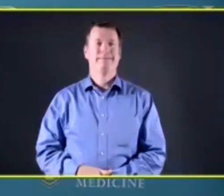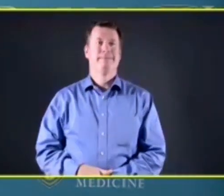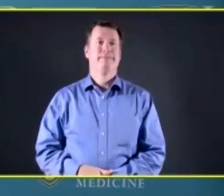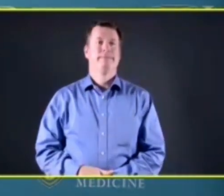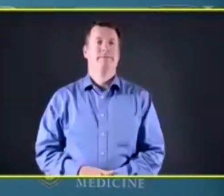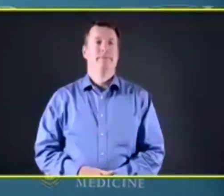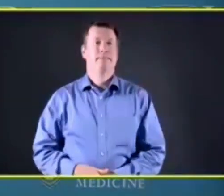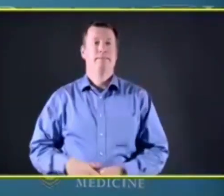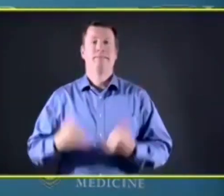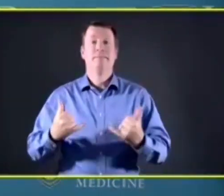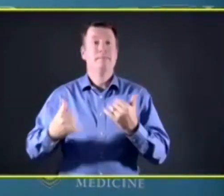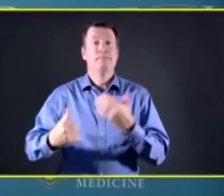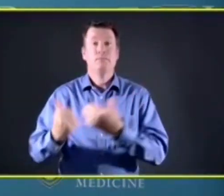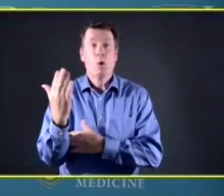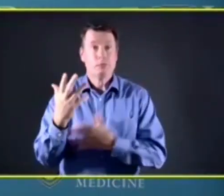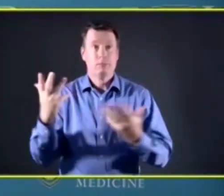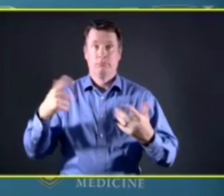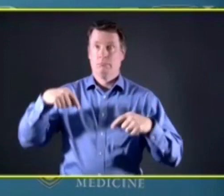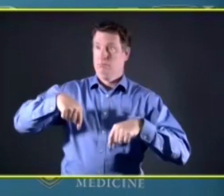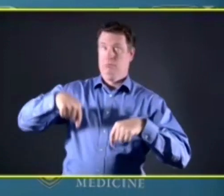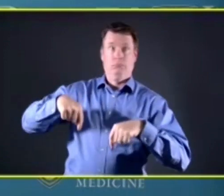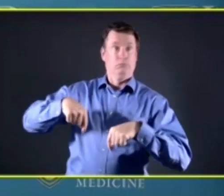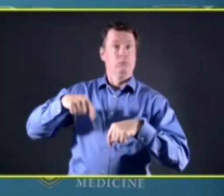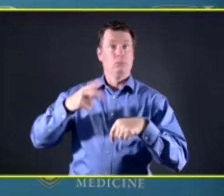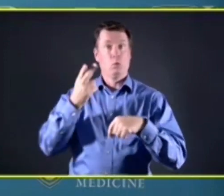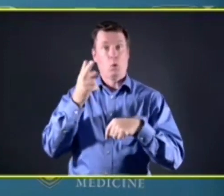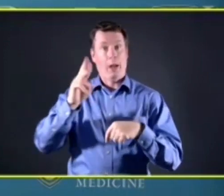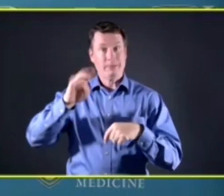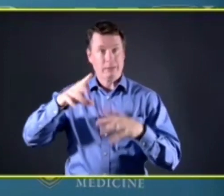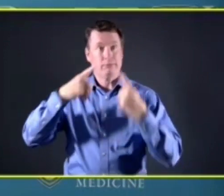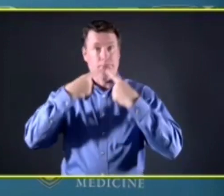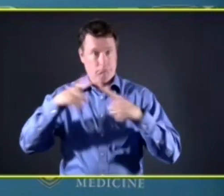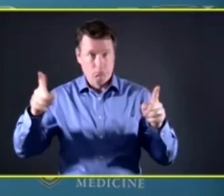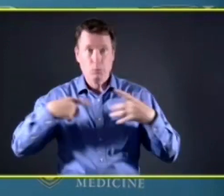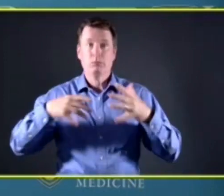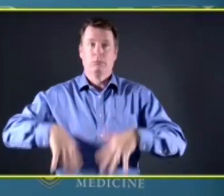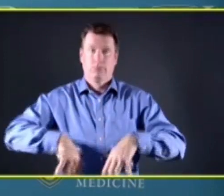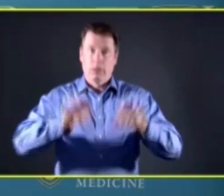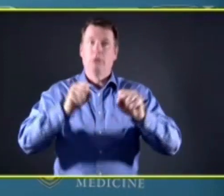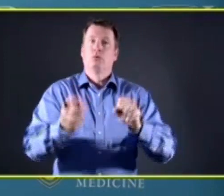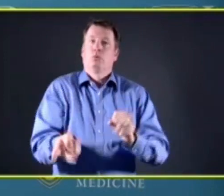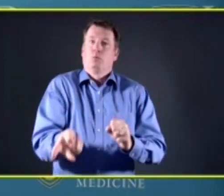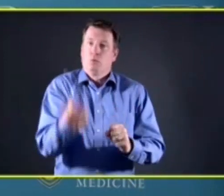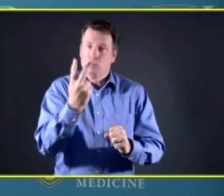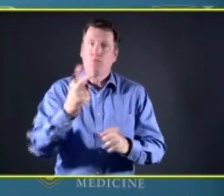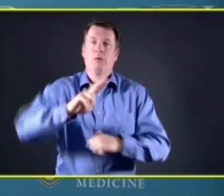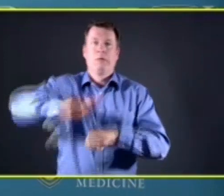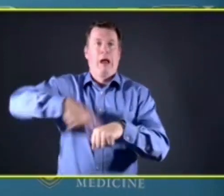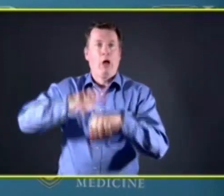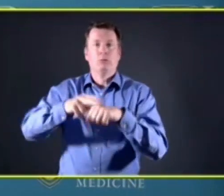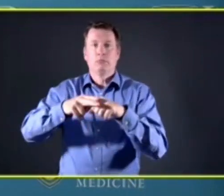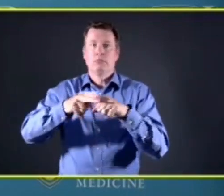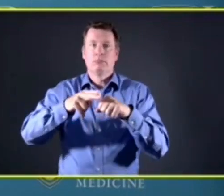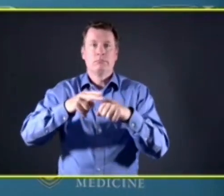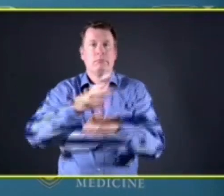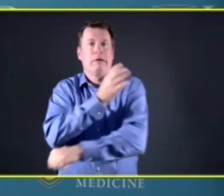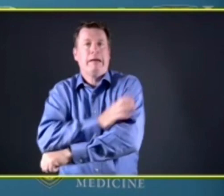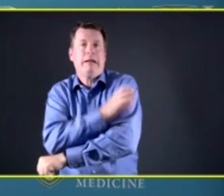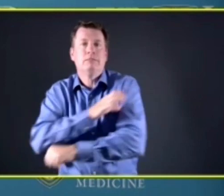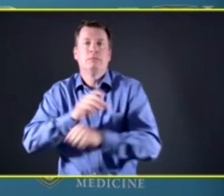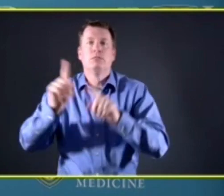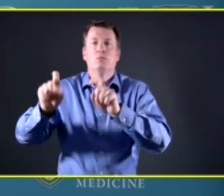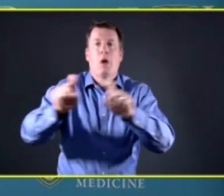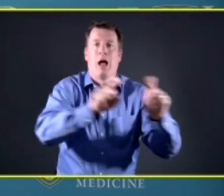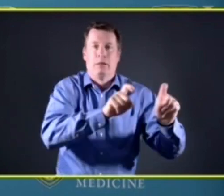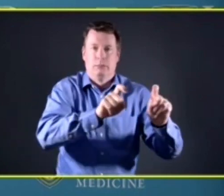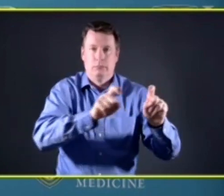URMC announced that we are joining two national clinical trials testing hydroxychloroquine, an FDA-approved